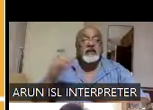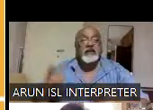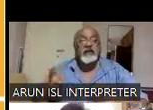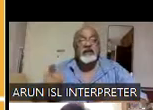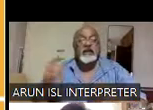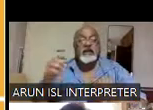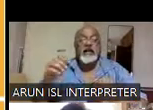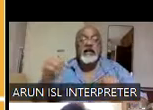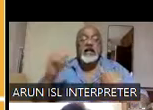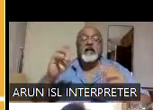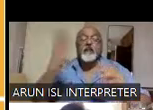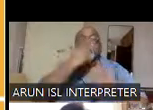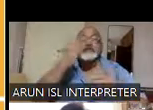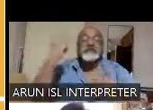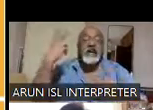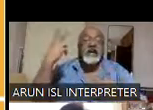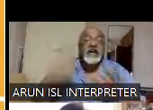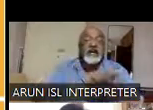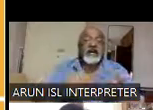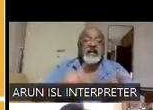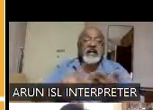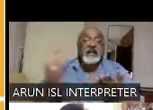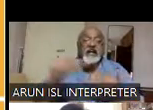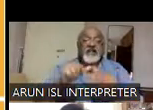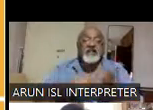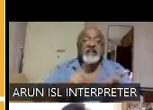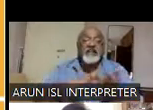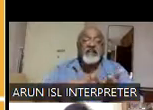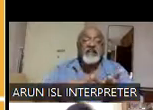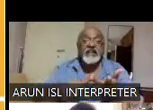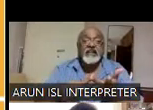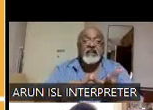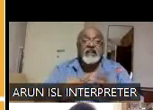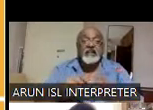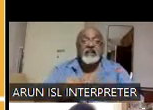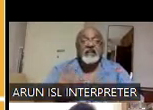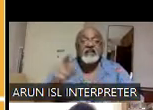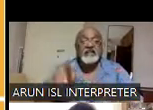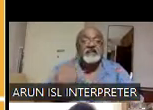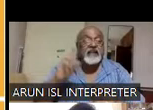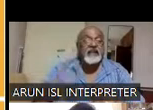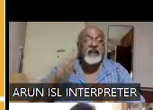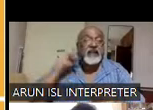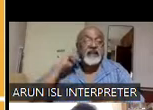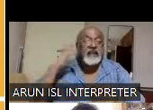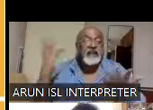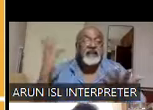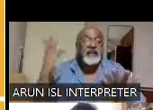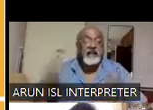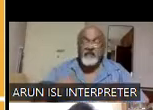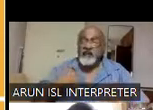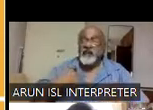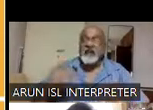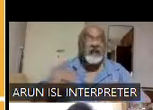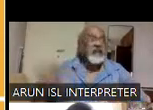Revati, and no, another woman with hearing impairment. She cannot hear, but she feels the